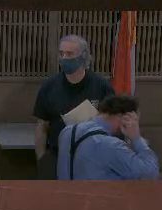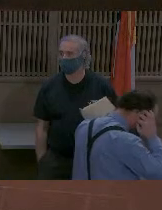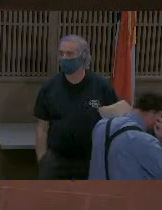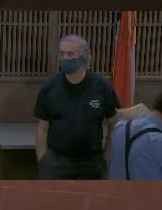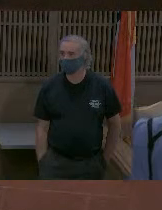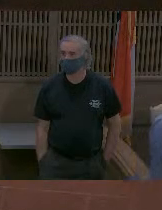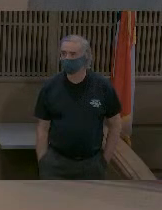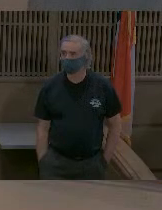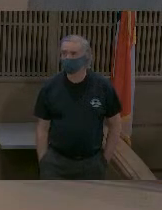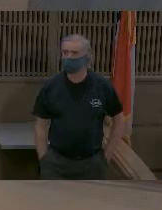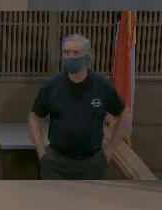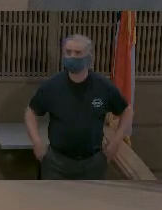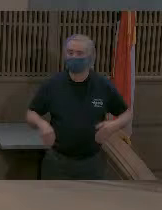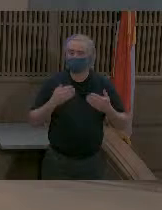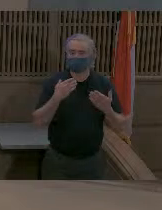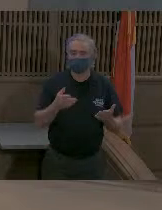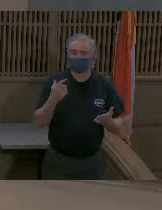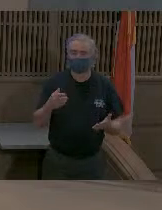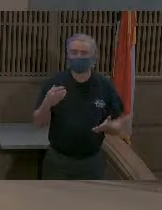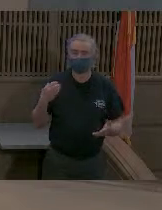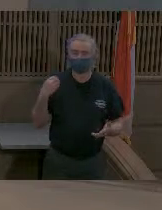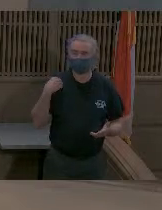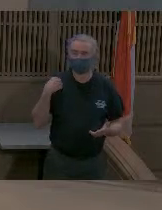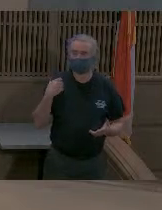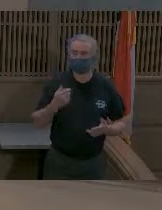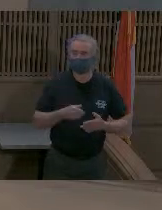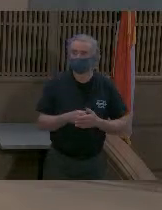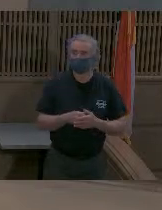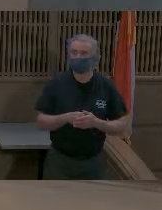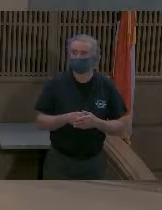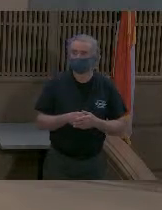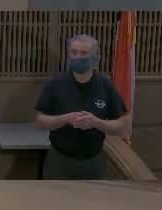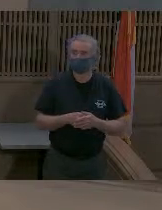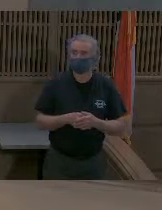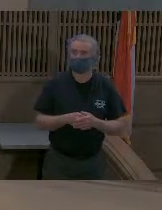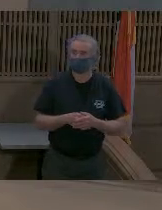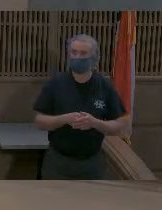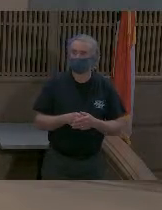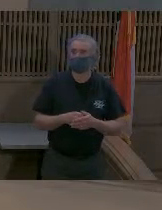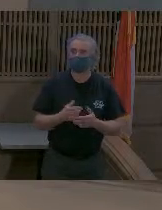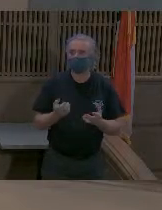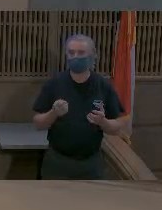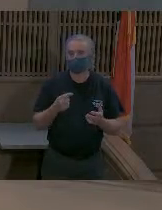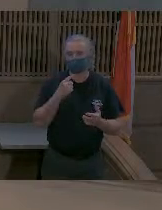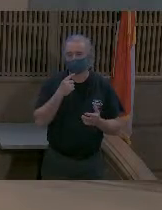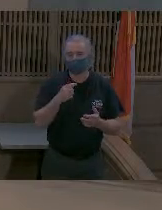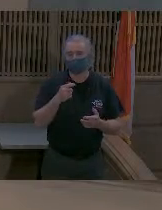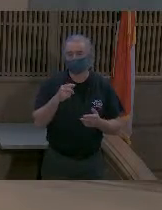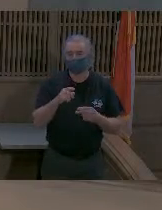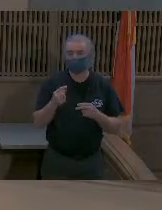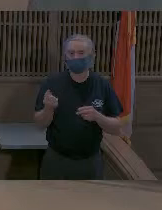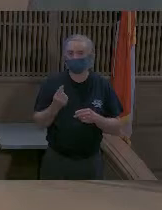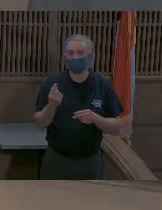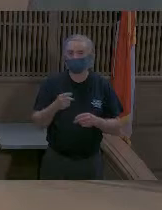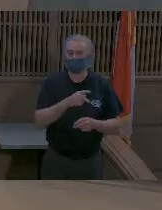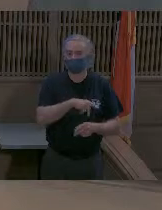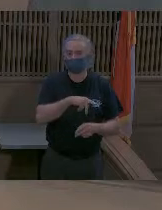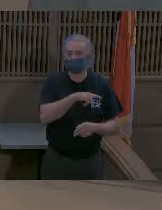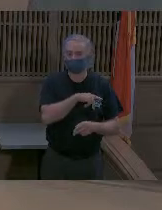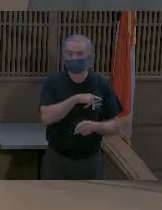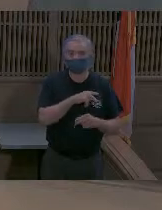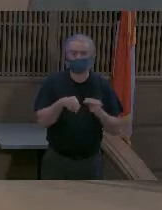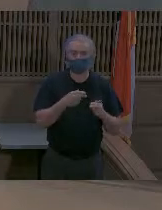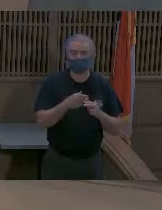Thank you, Mr. Chairman, for your comments today. I want to just take a point of personal privilege to thank Mayor Dorrell